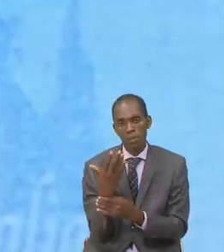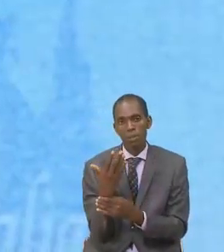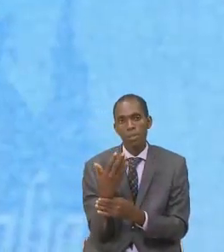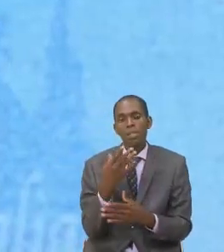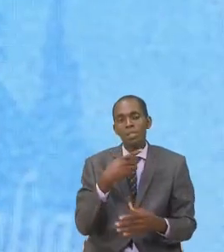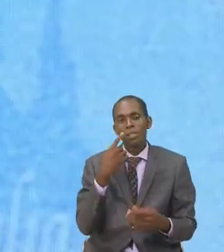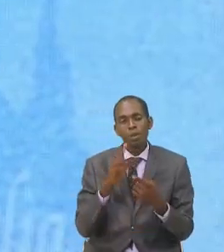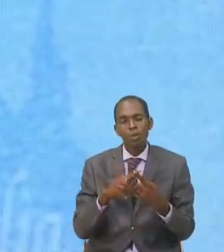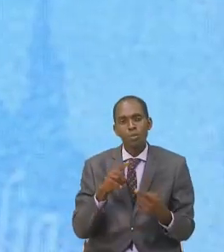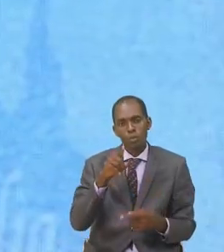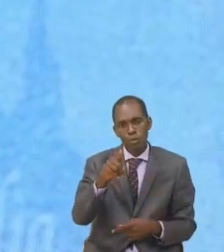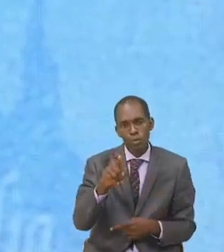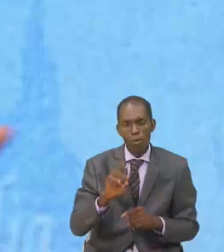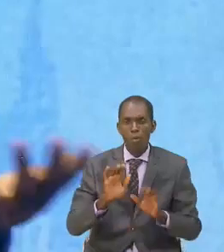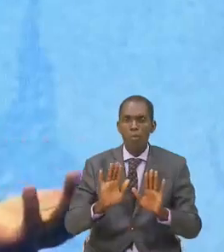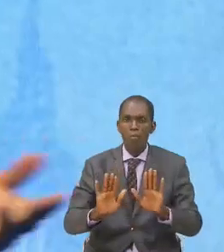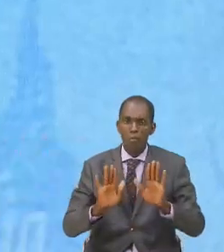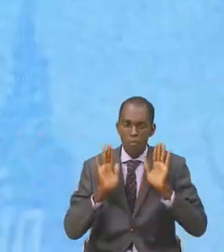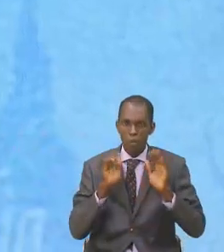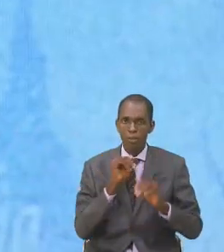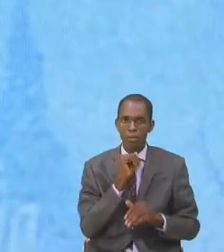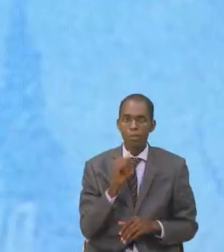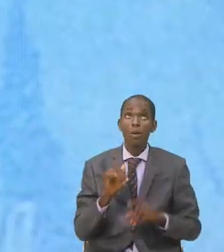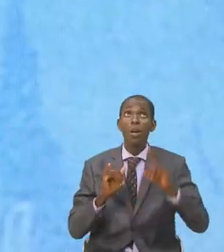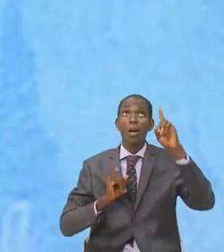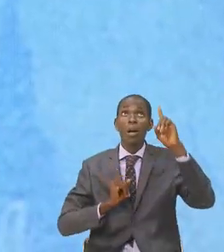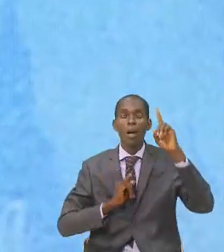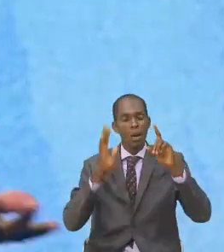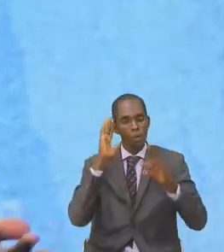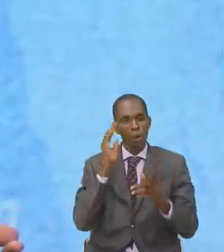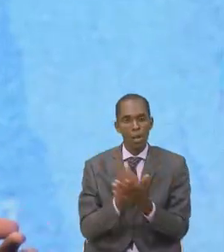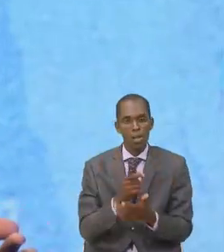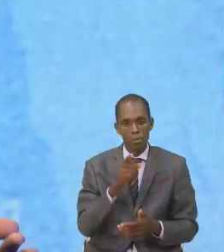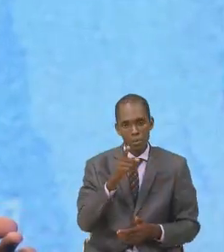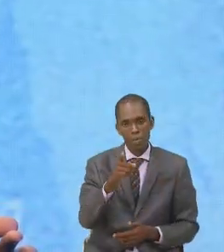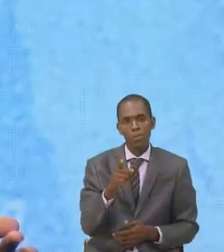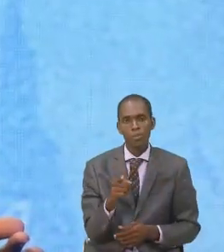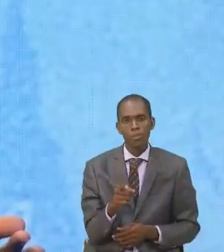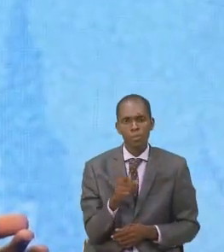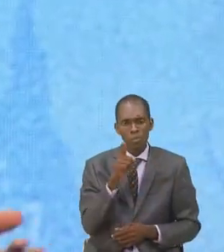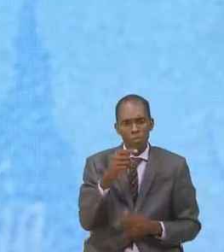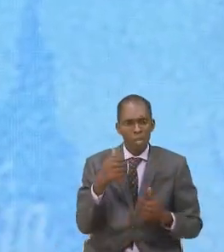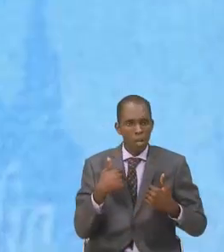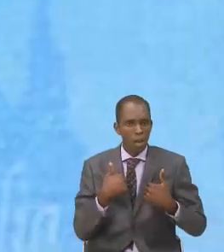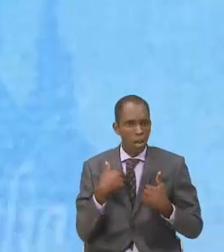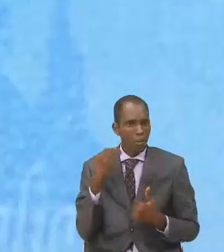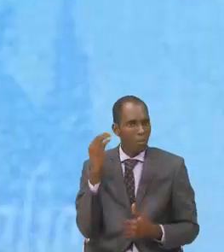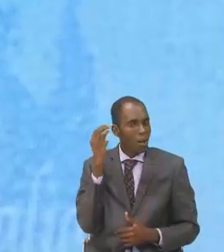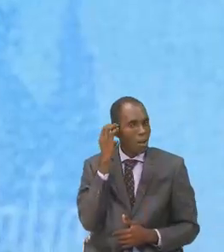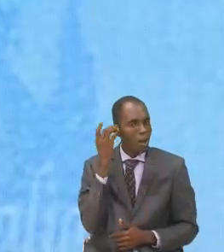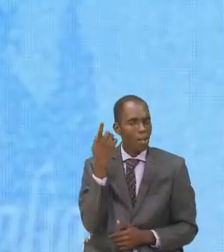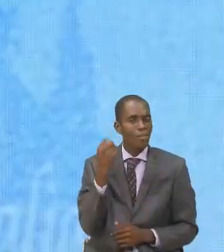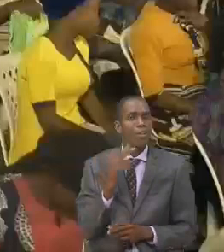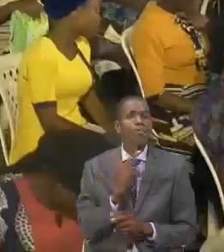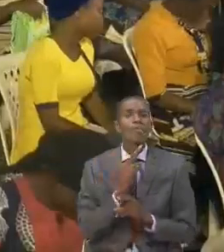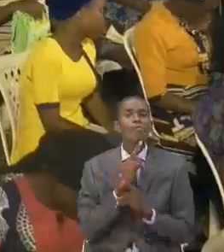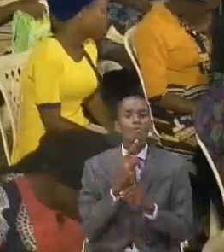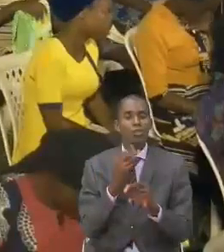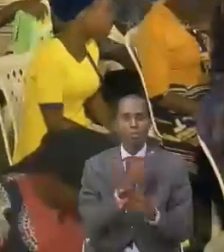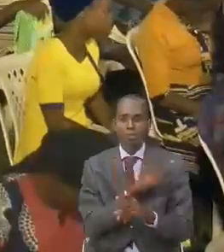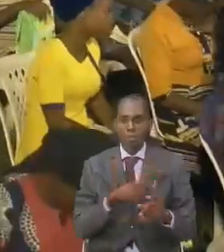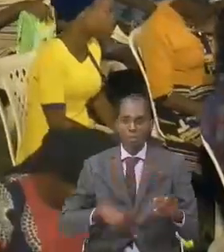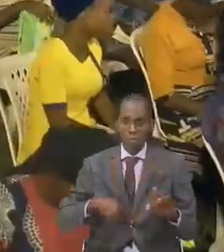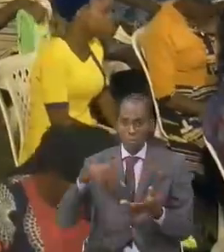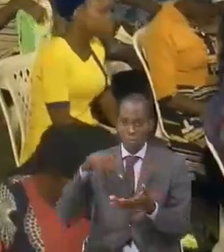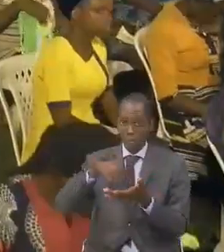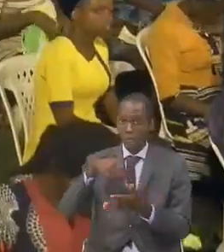right hand, saying unto thee, fear not, I will help thee. You